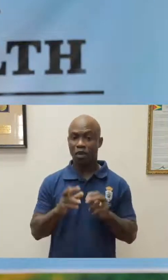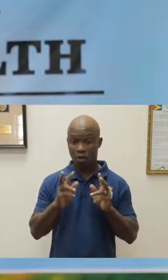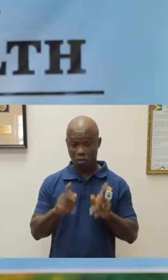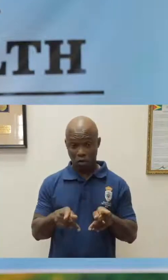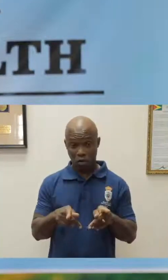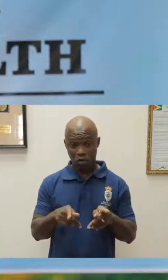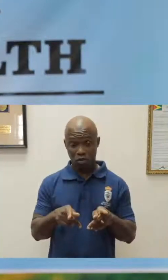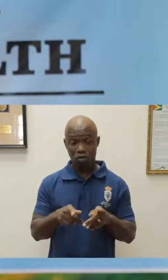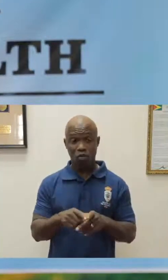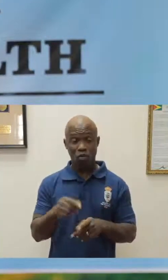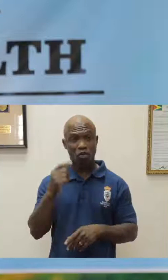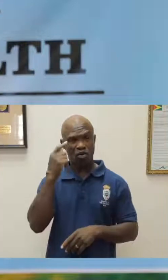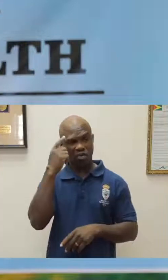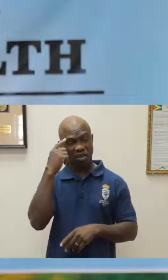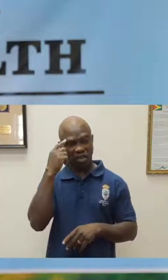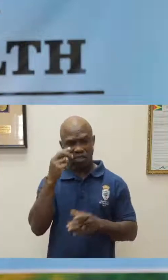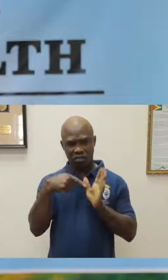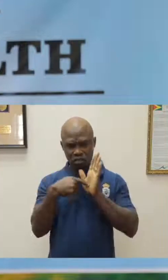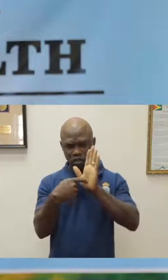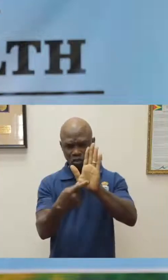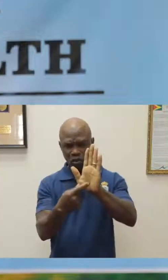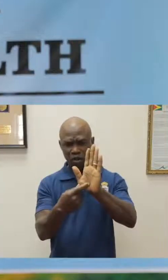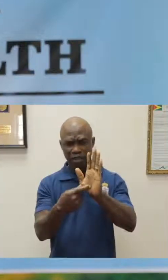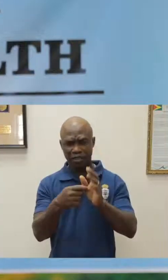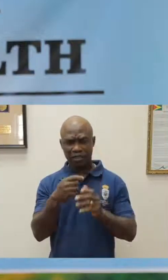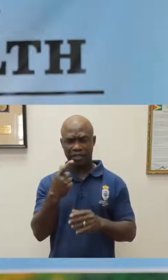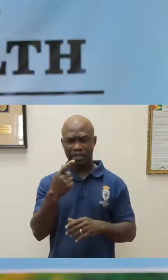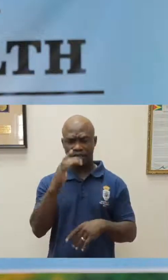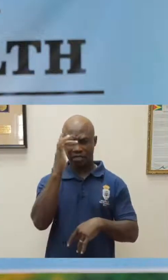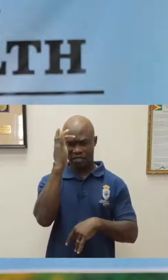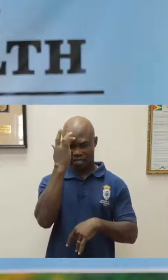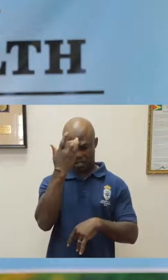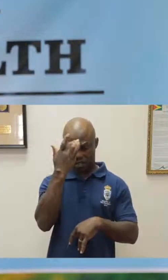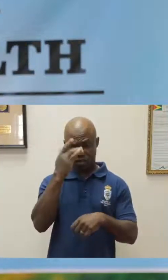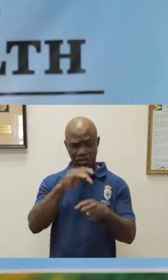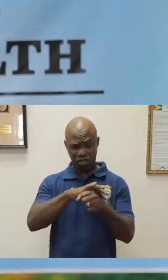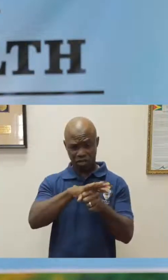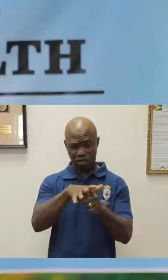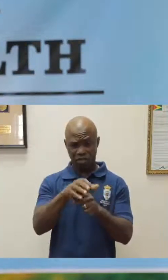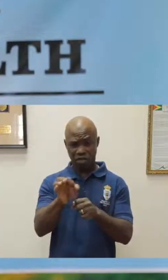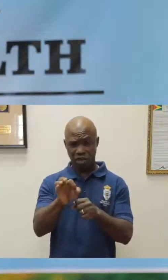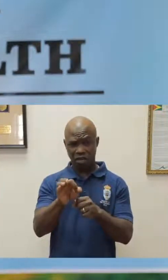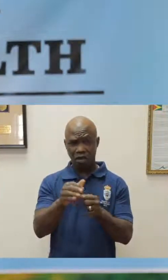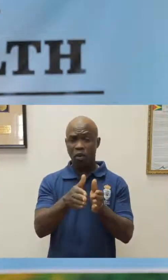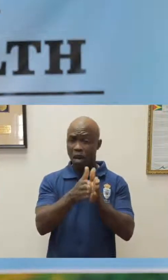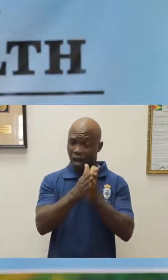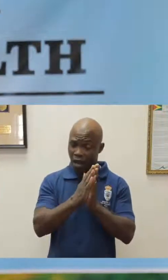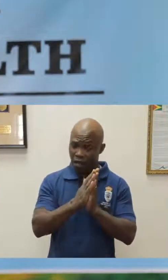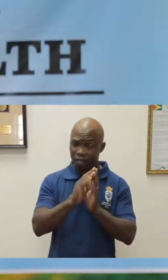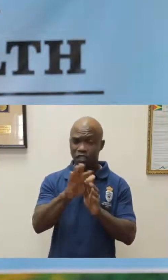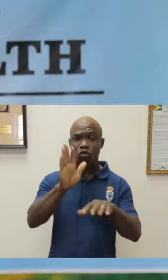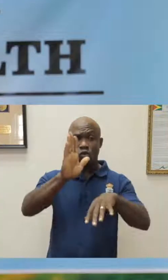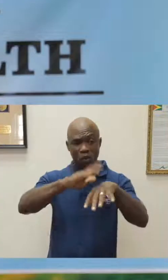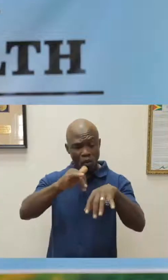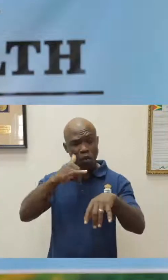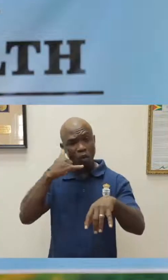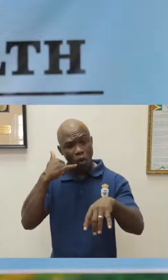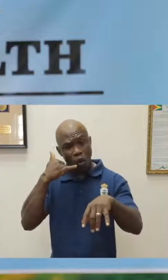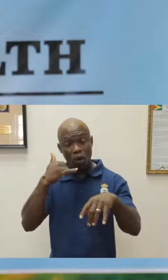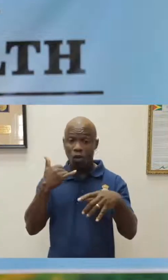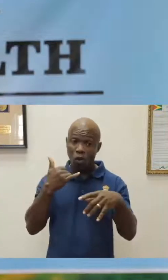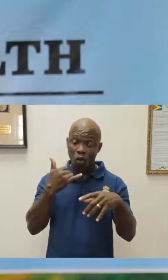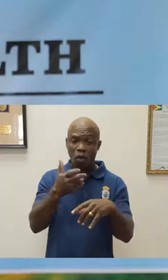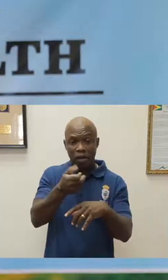Persons experiencing the signs and symptoms of this disease are asked to contact the hotline if you